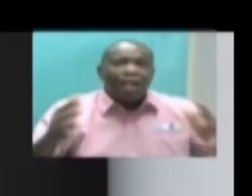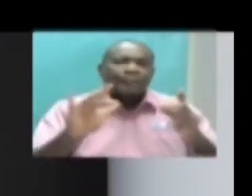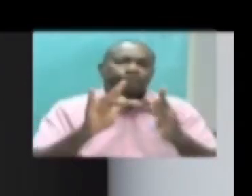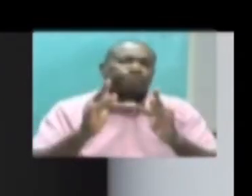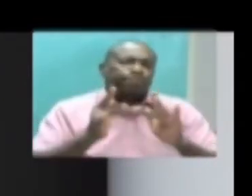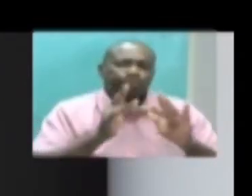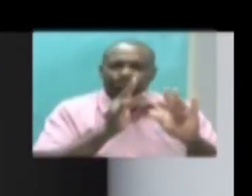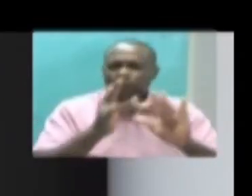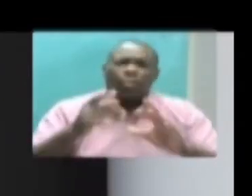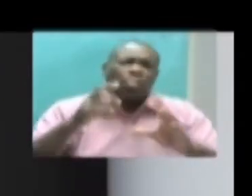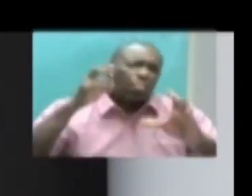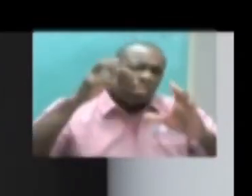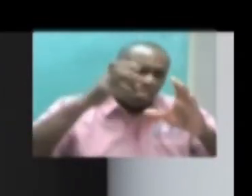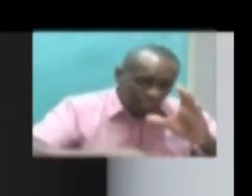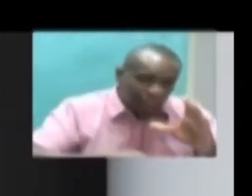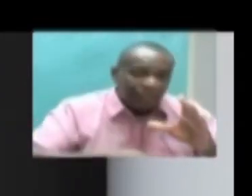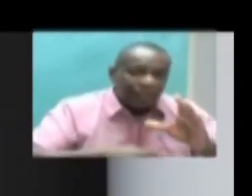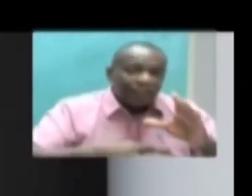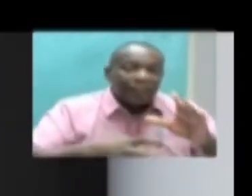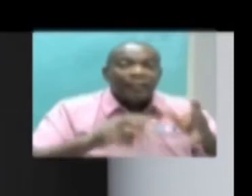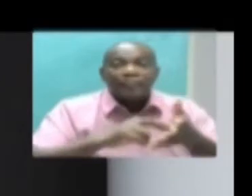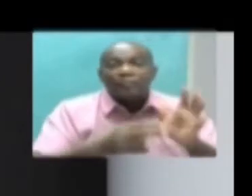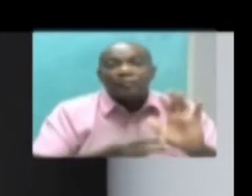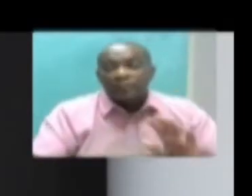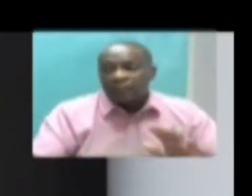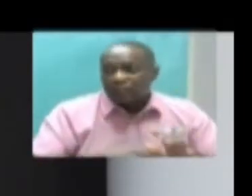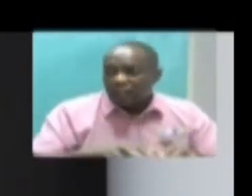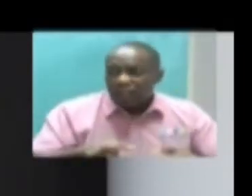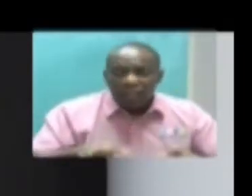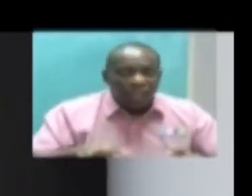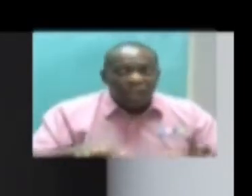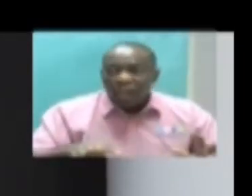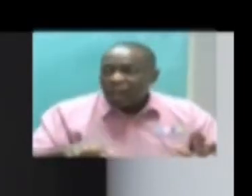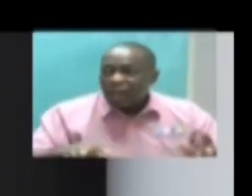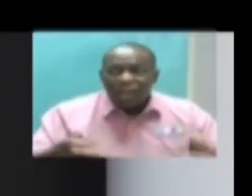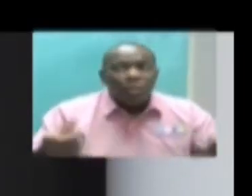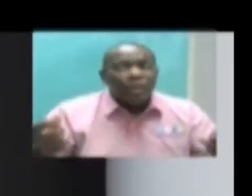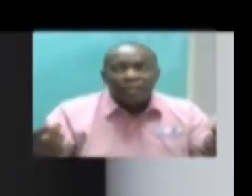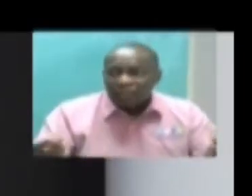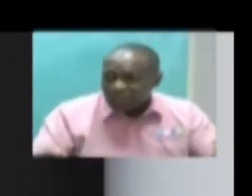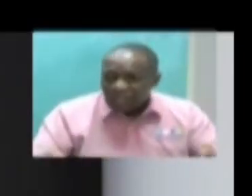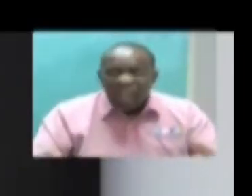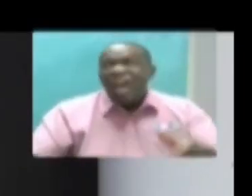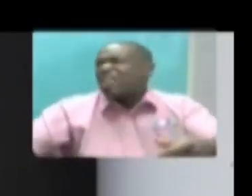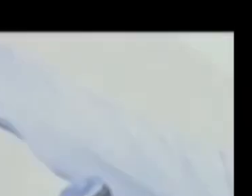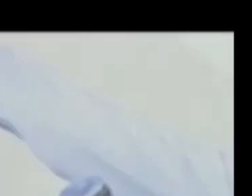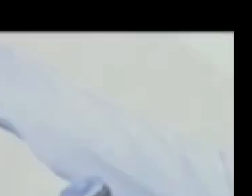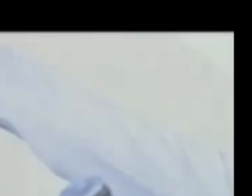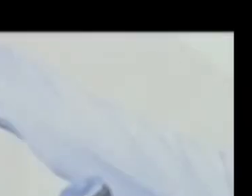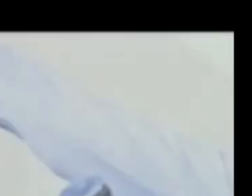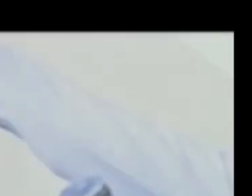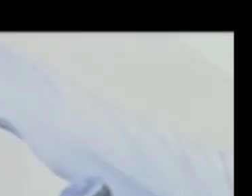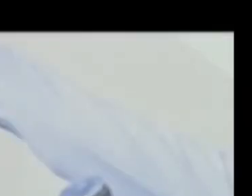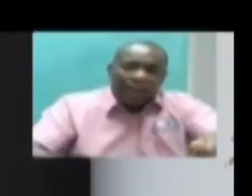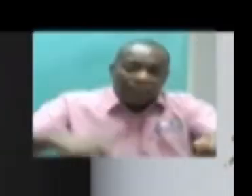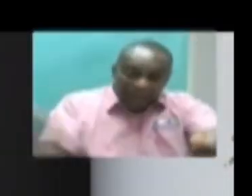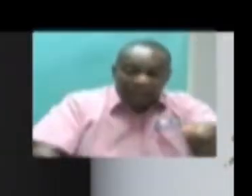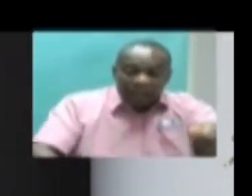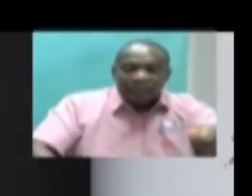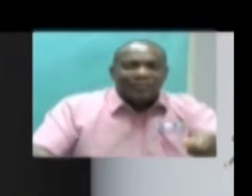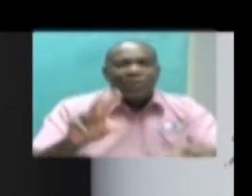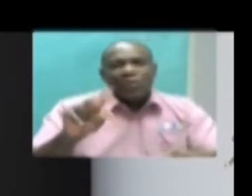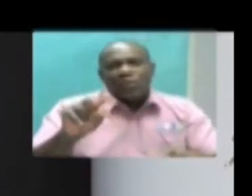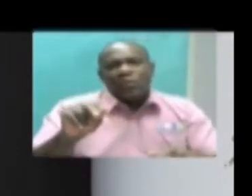It's not for us to collapse and get terrified and beat the child in the road. That's a whole conversation by itself. Mm. We can use the